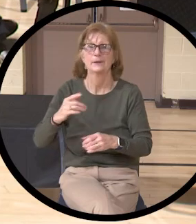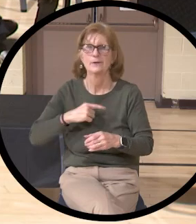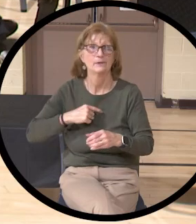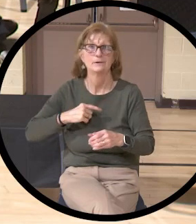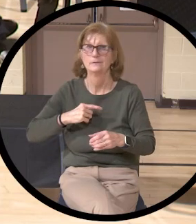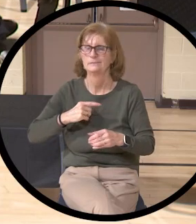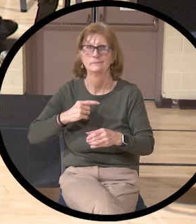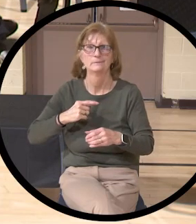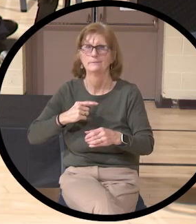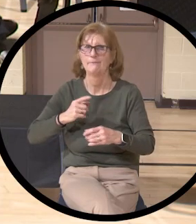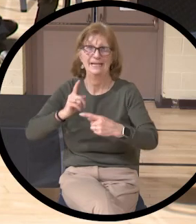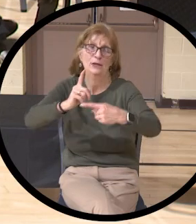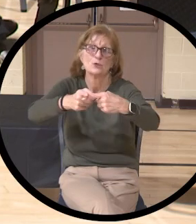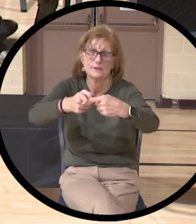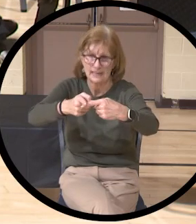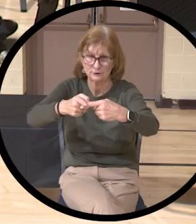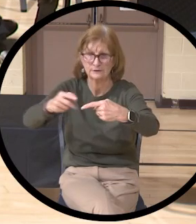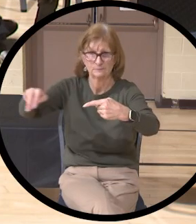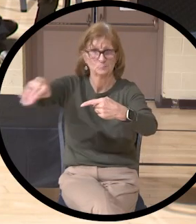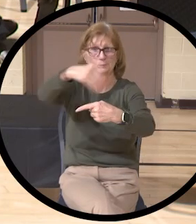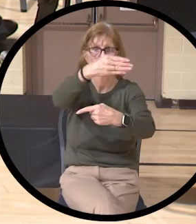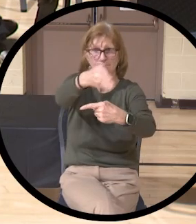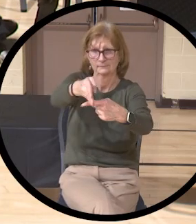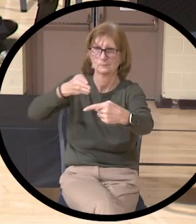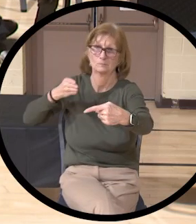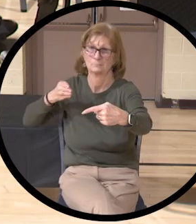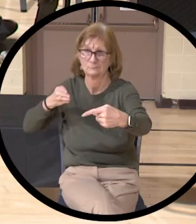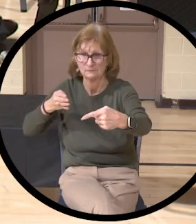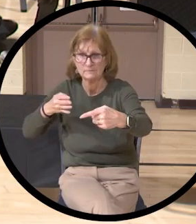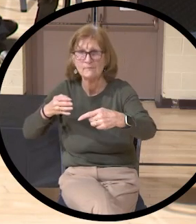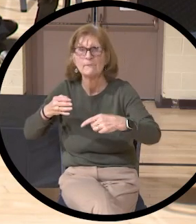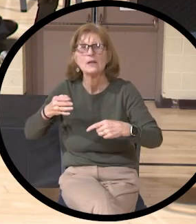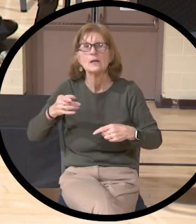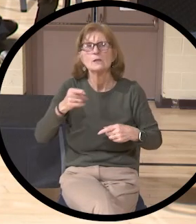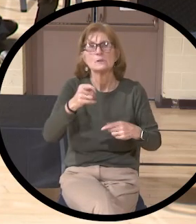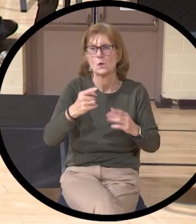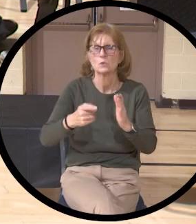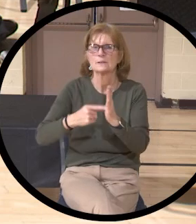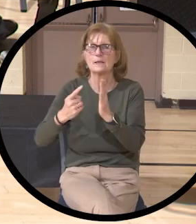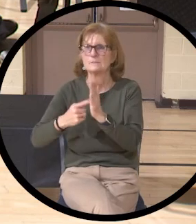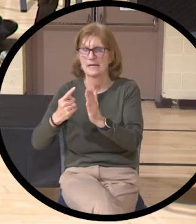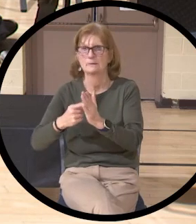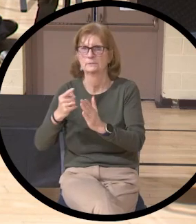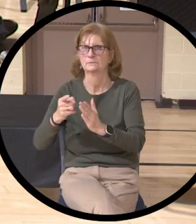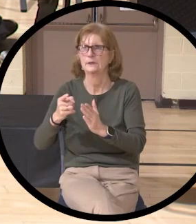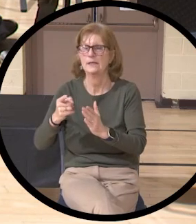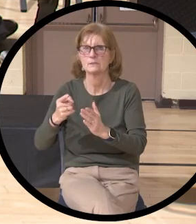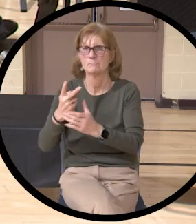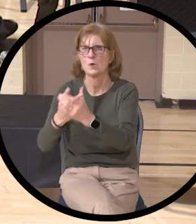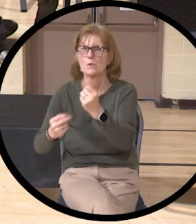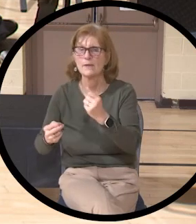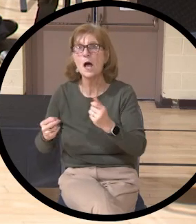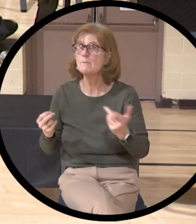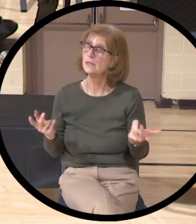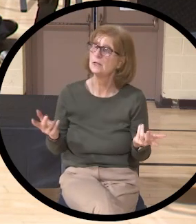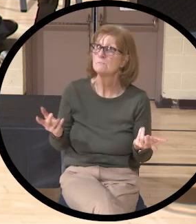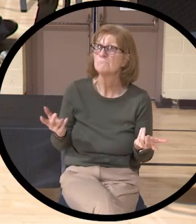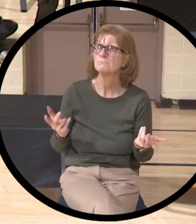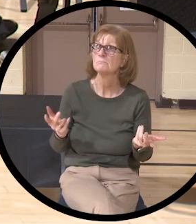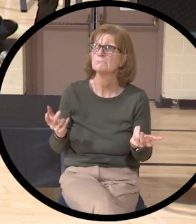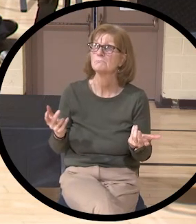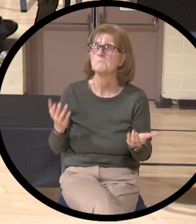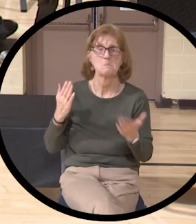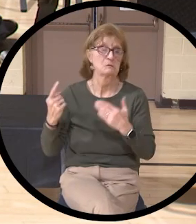like twofold, vertical deflection and a crosswalk. It's probably something we could consider,